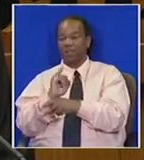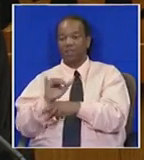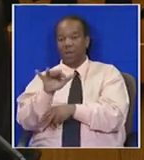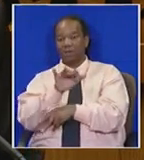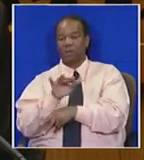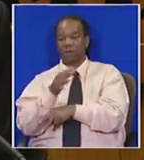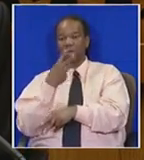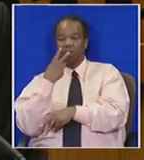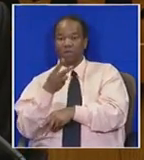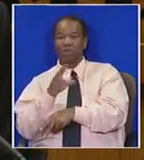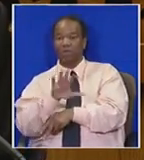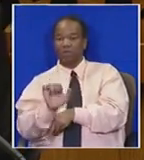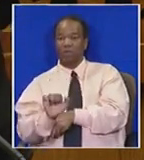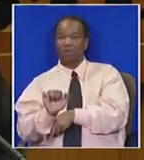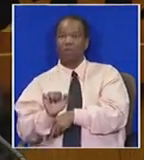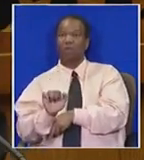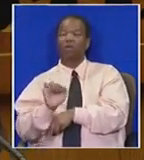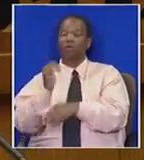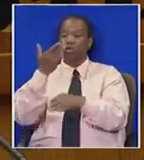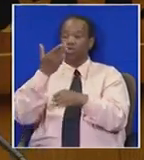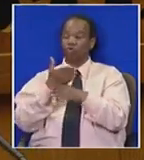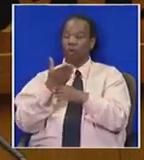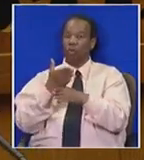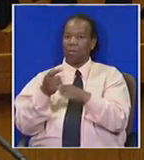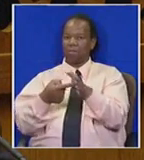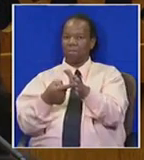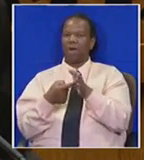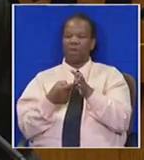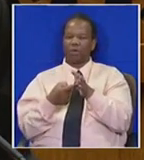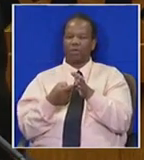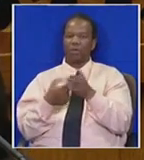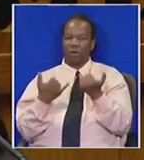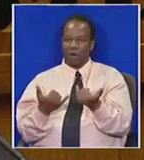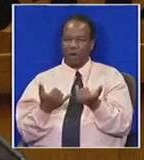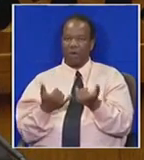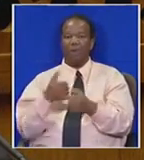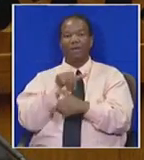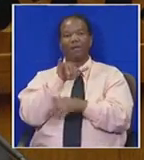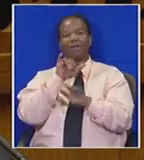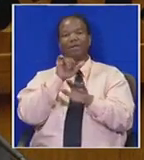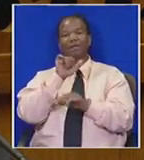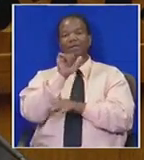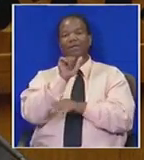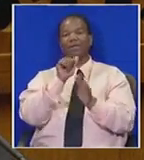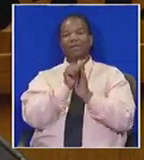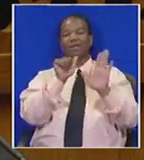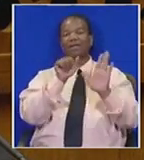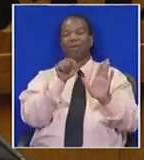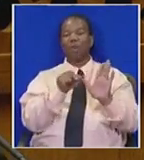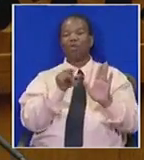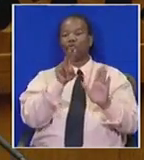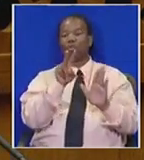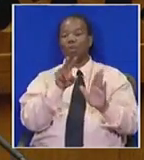market. Jobs remain our #1 priority. There are currently 16.2 million South Africans